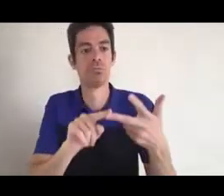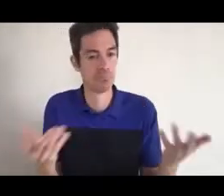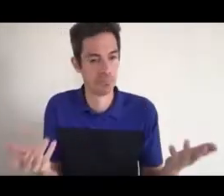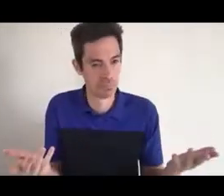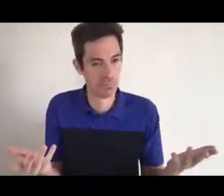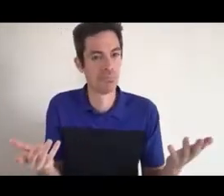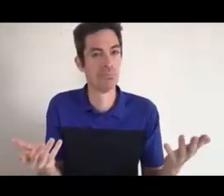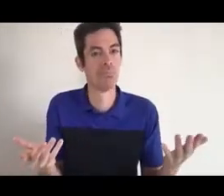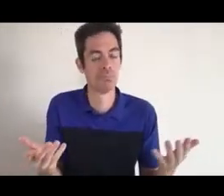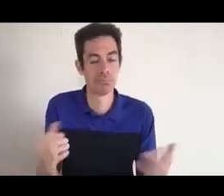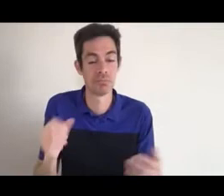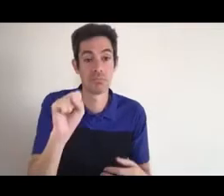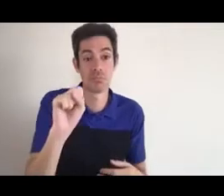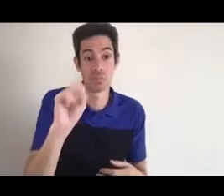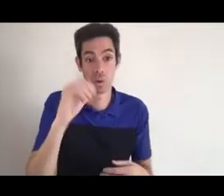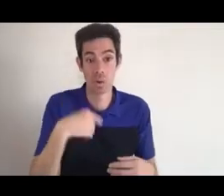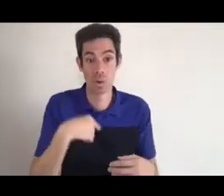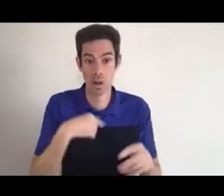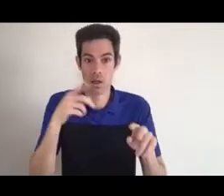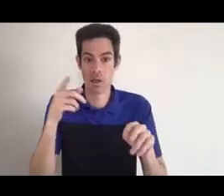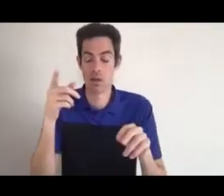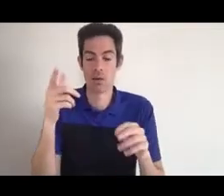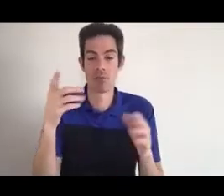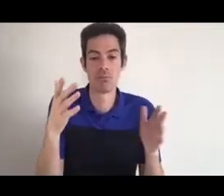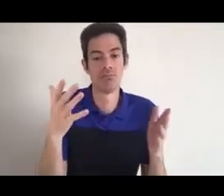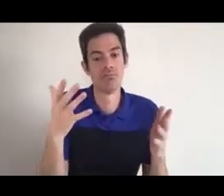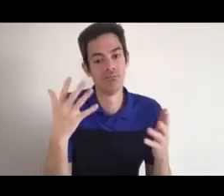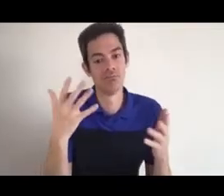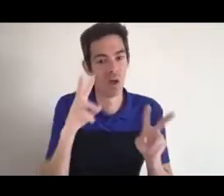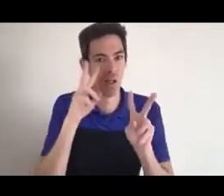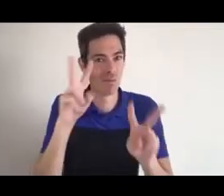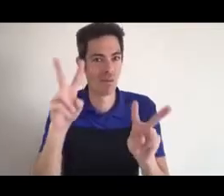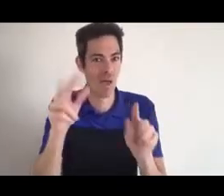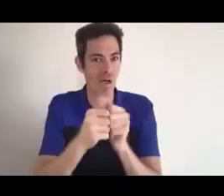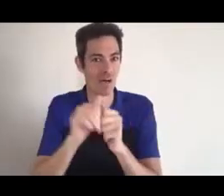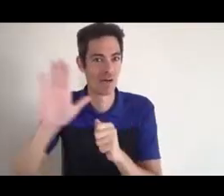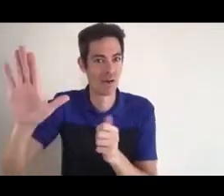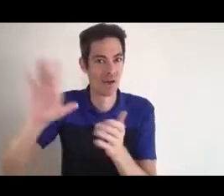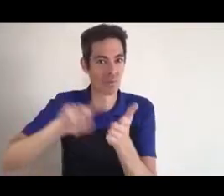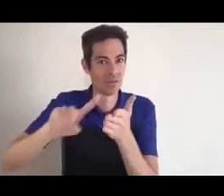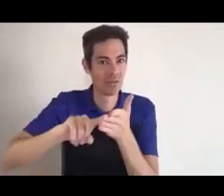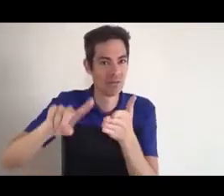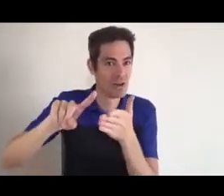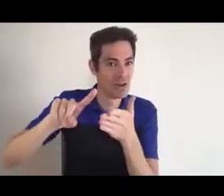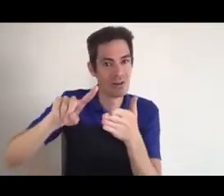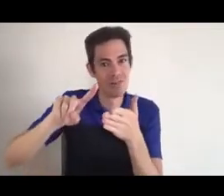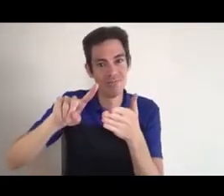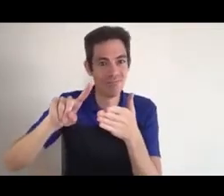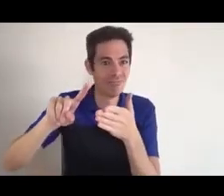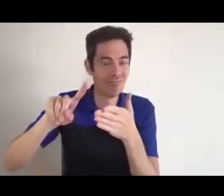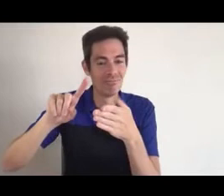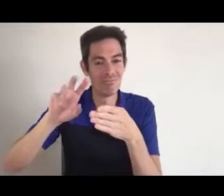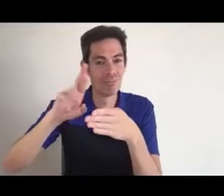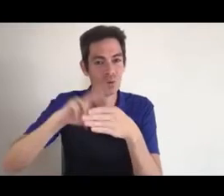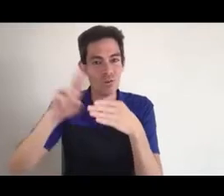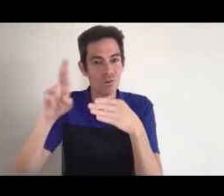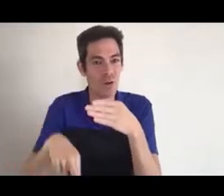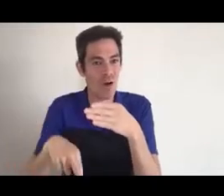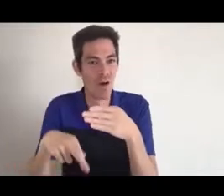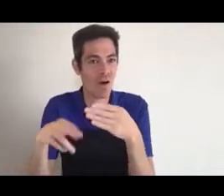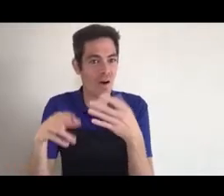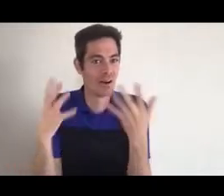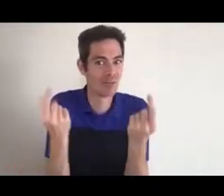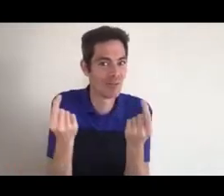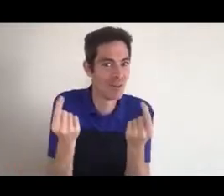equality structures. So I also included itself without a reference. So I've been looking at